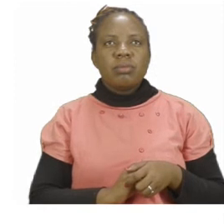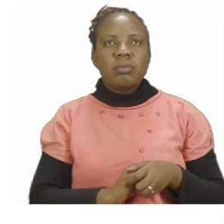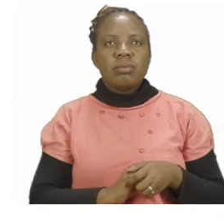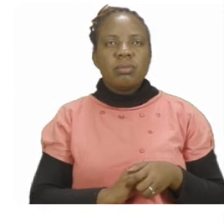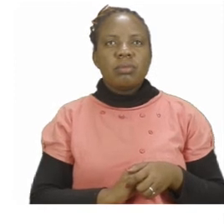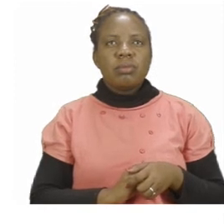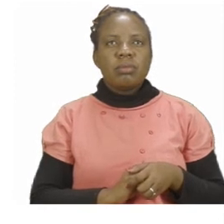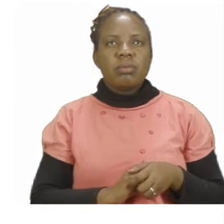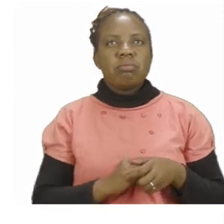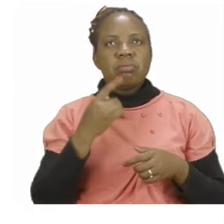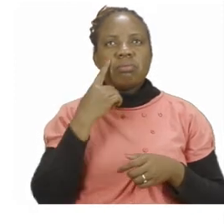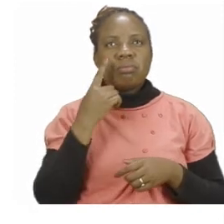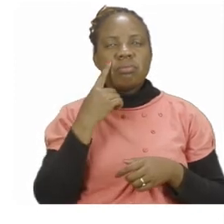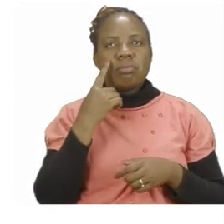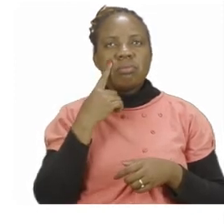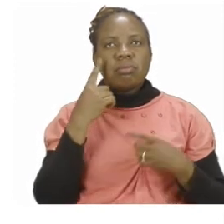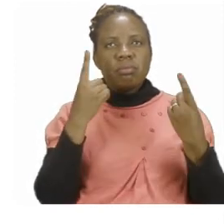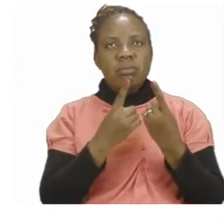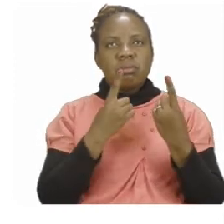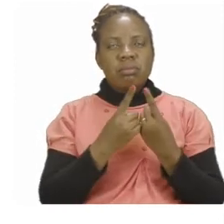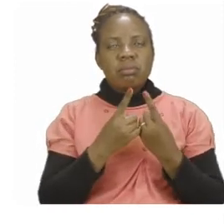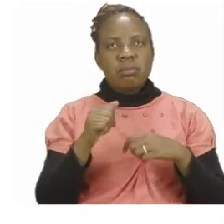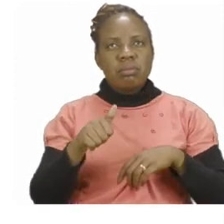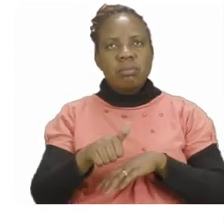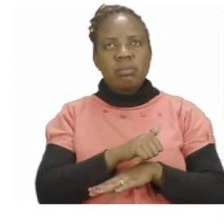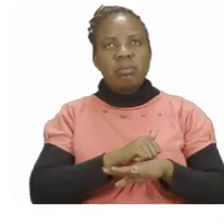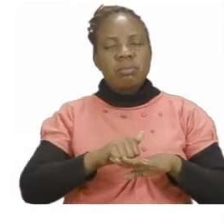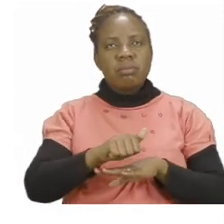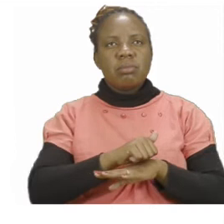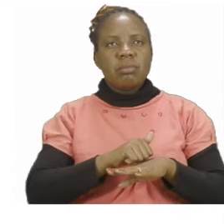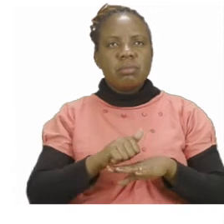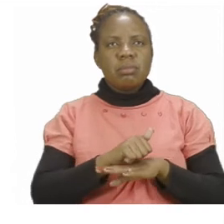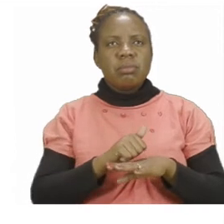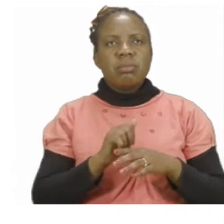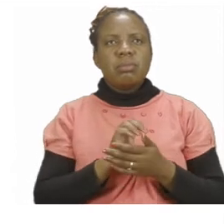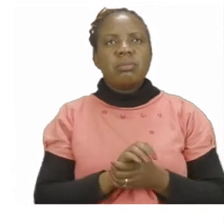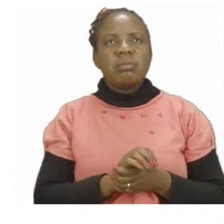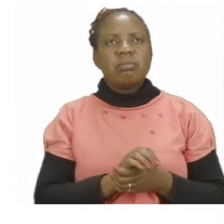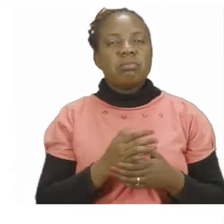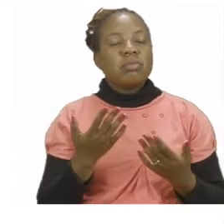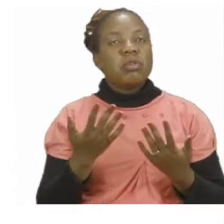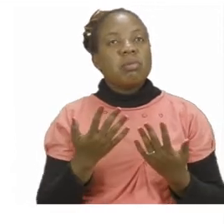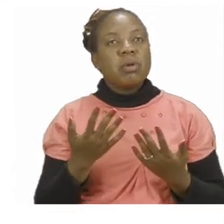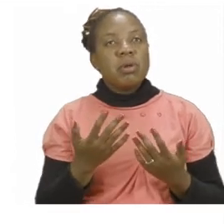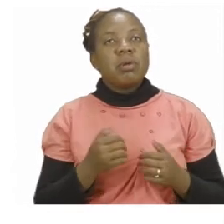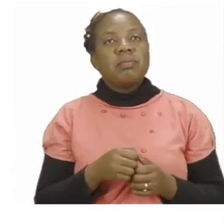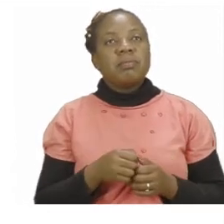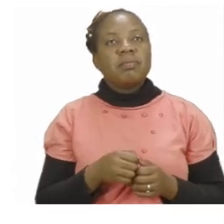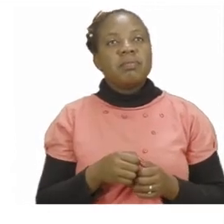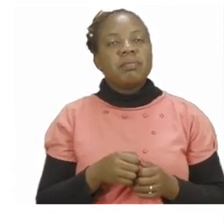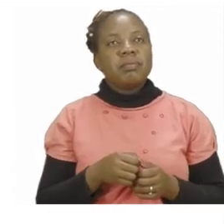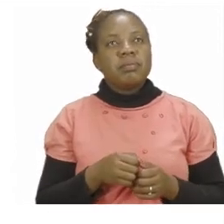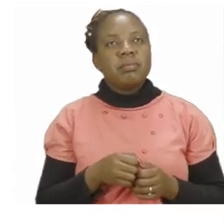play areas locations have been given to you already. So you see there it says